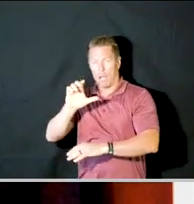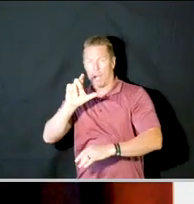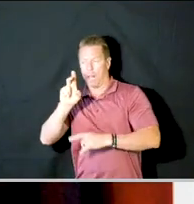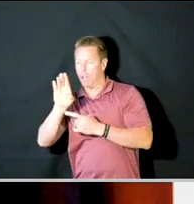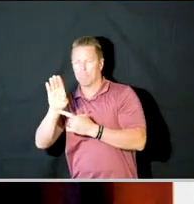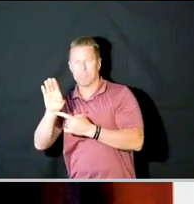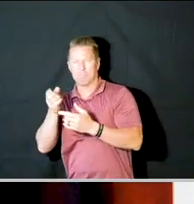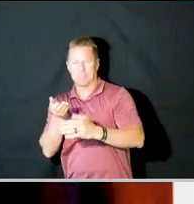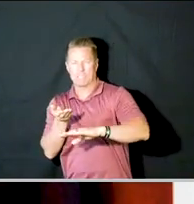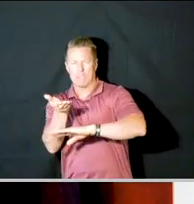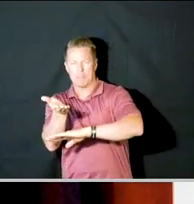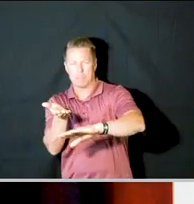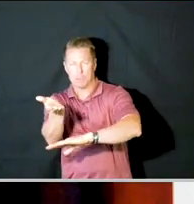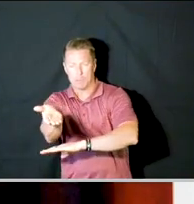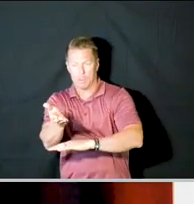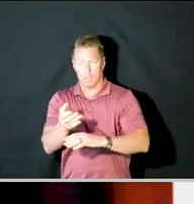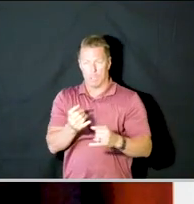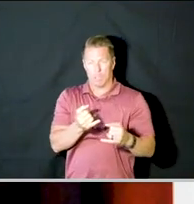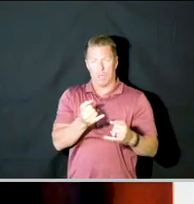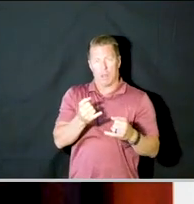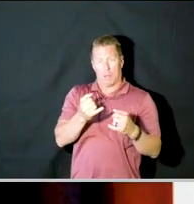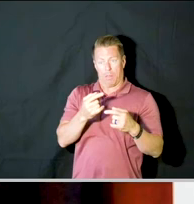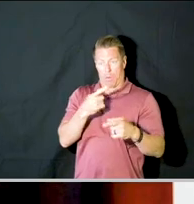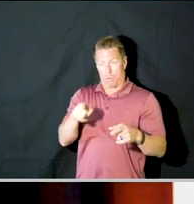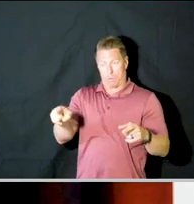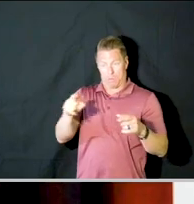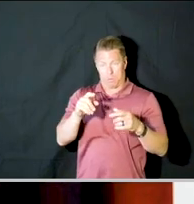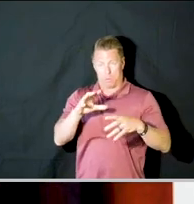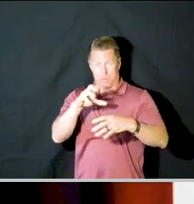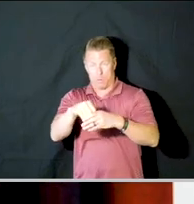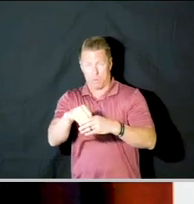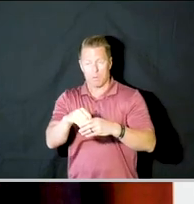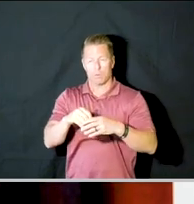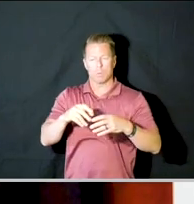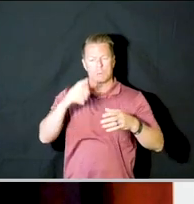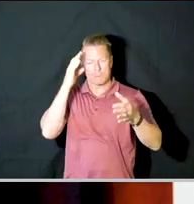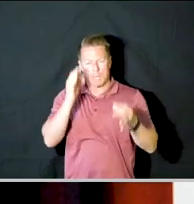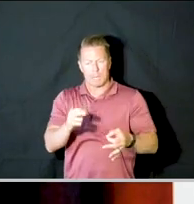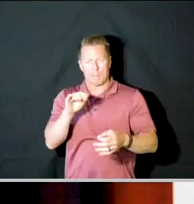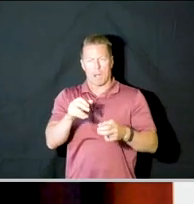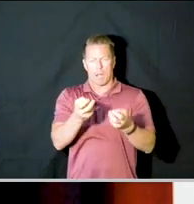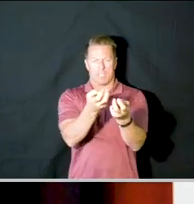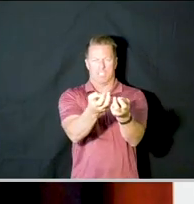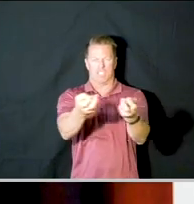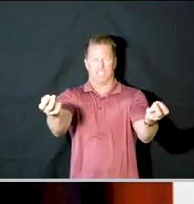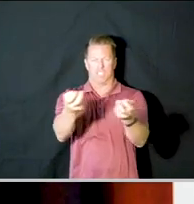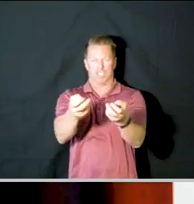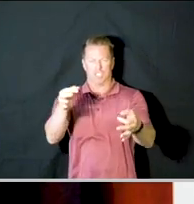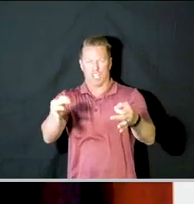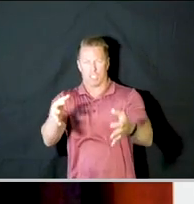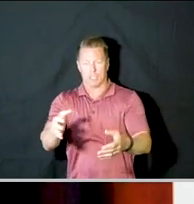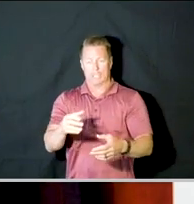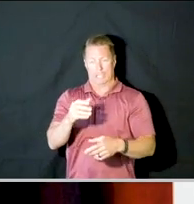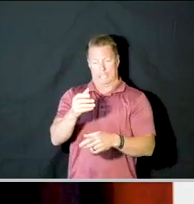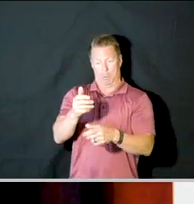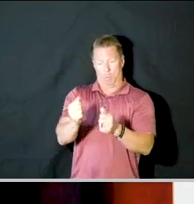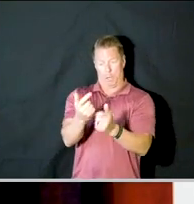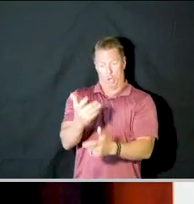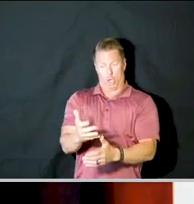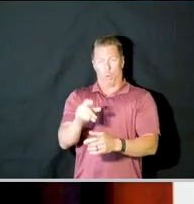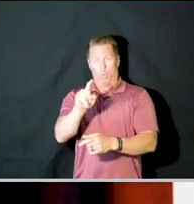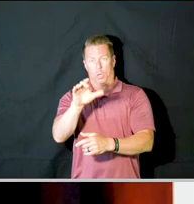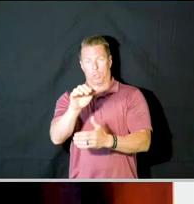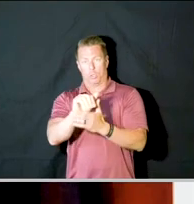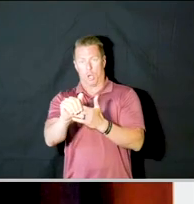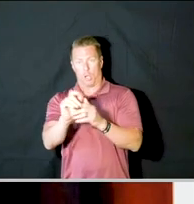submissions. Finalists in each category were determined by a panel of judges. Each winner will receive a $100 prize for their work in